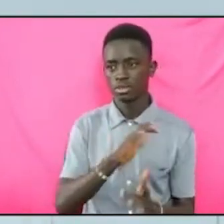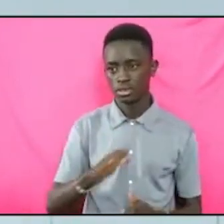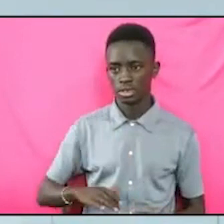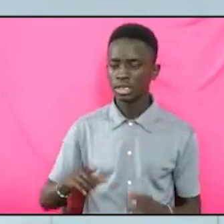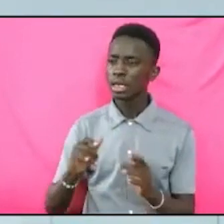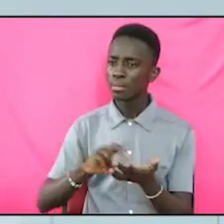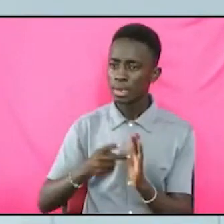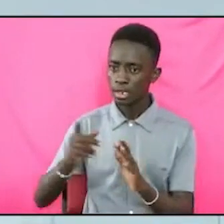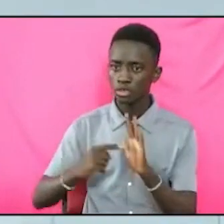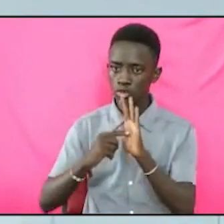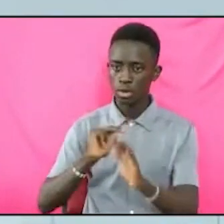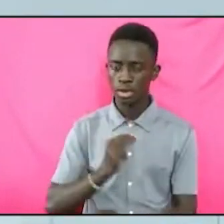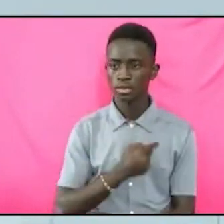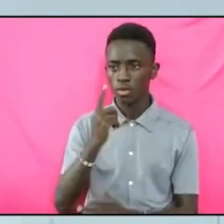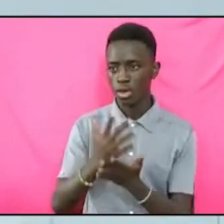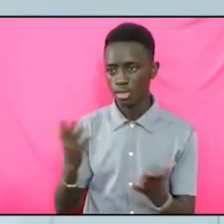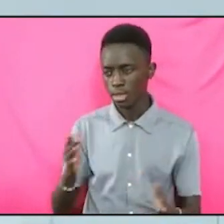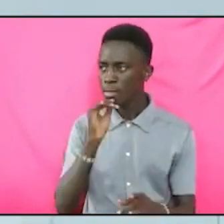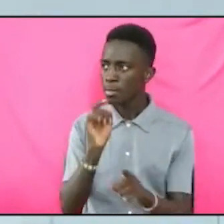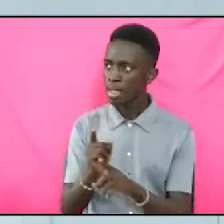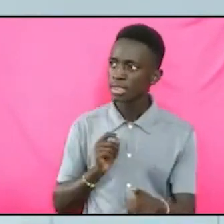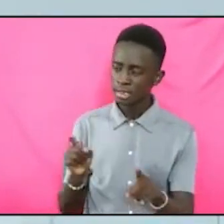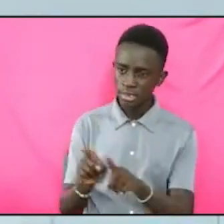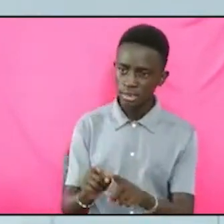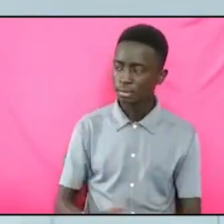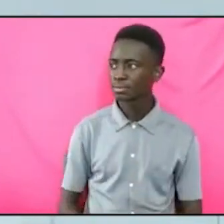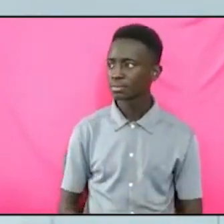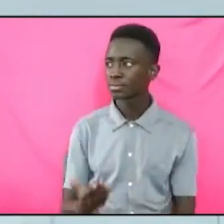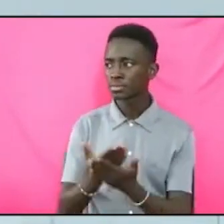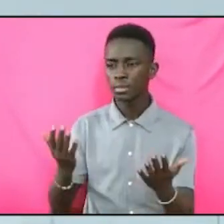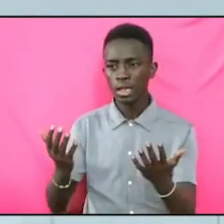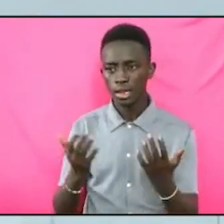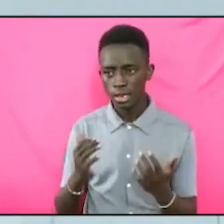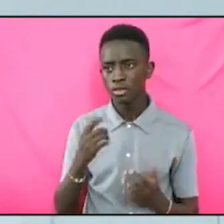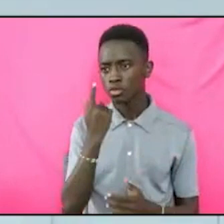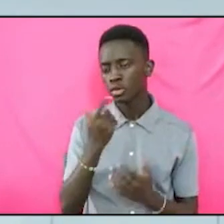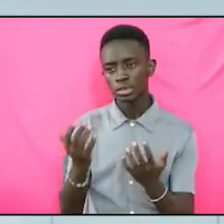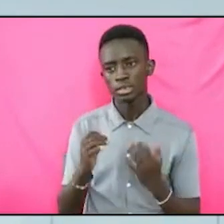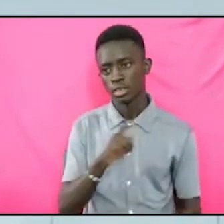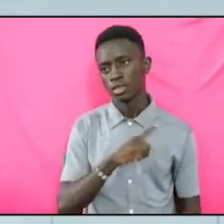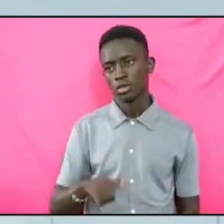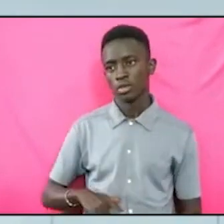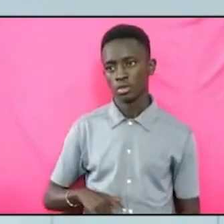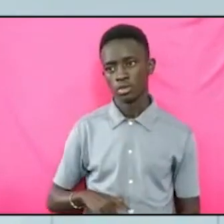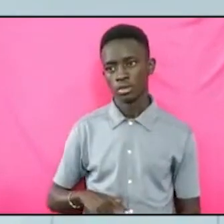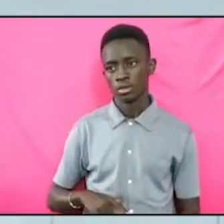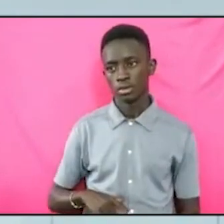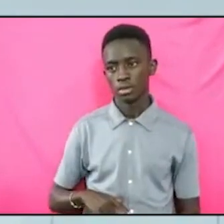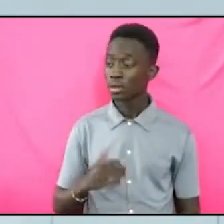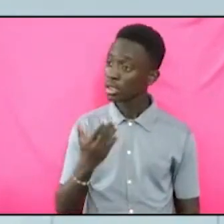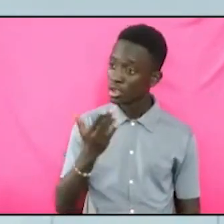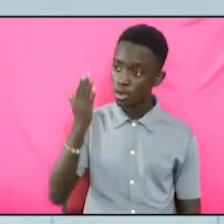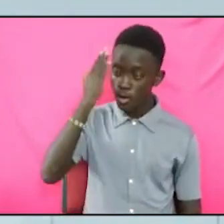thing. My brother, my sister, you need the Lord. Do you know him? Ama